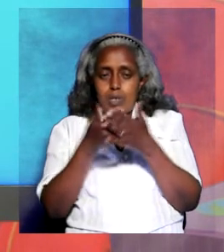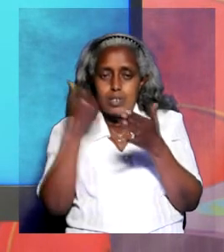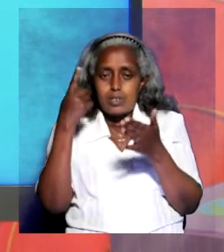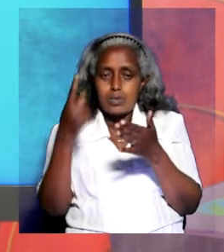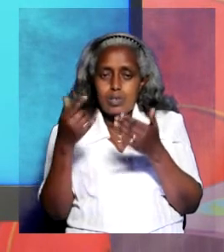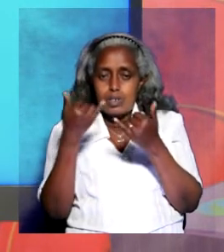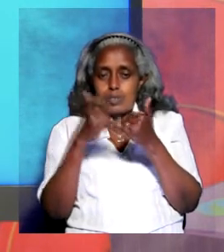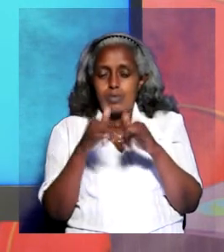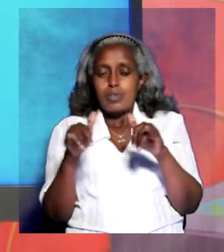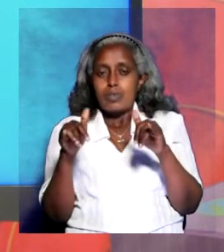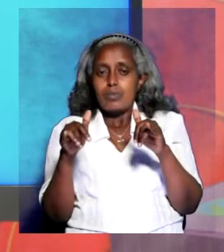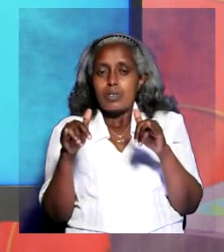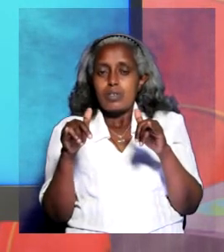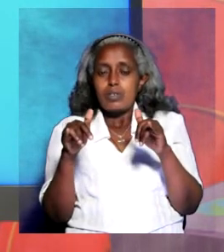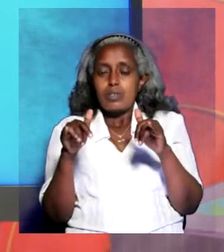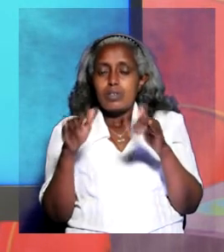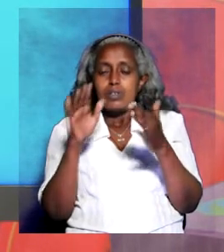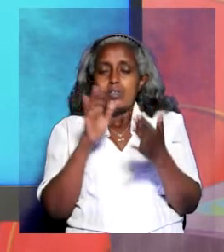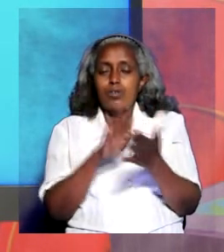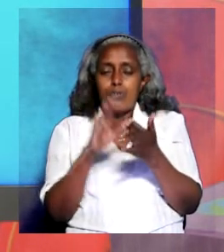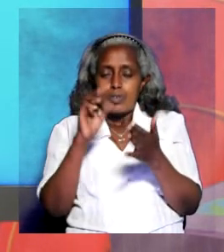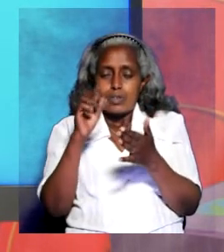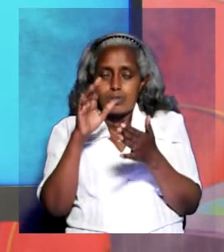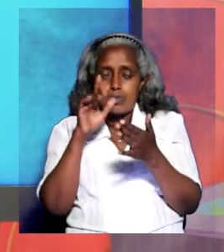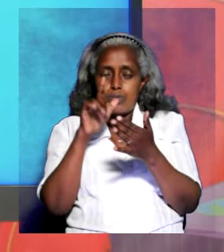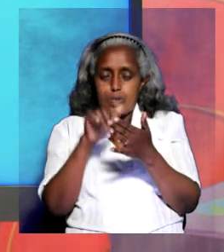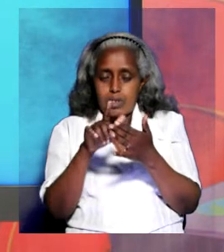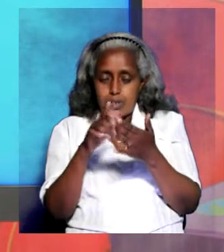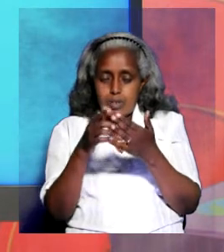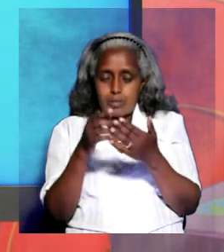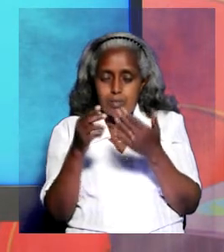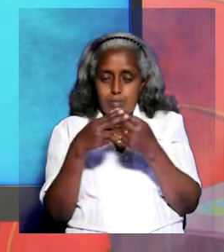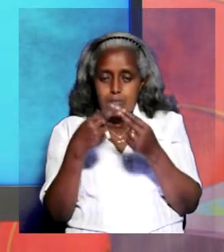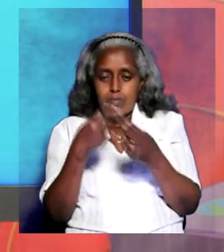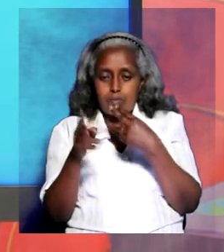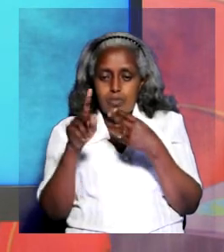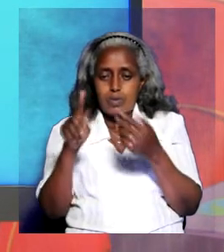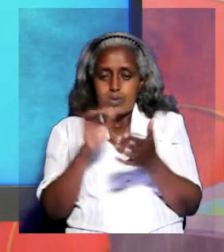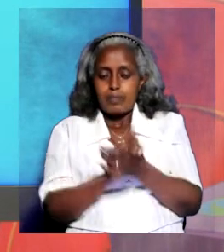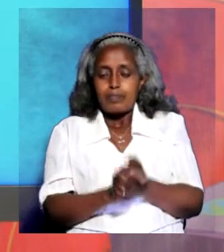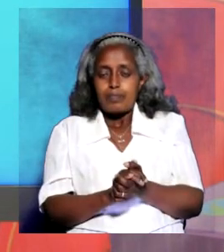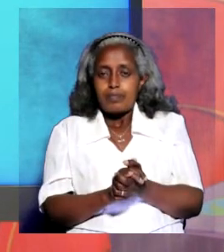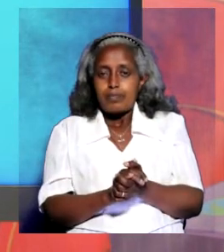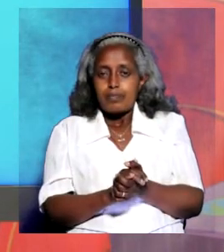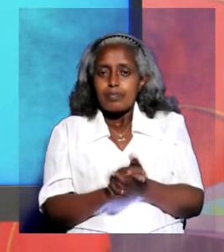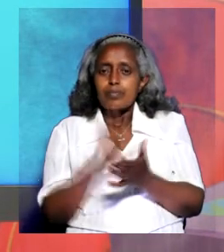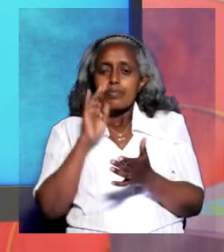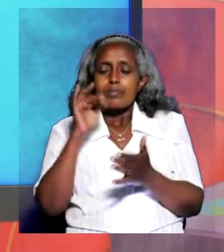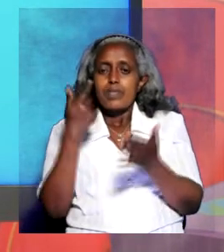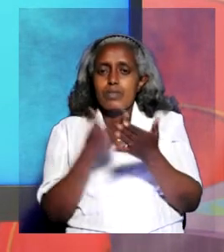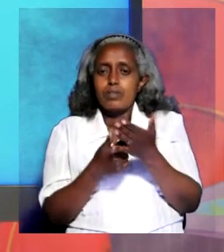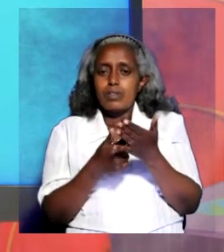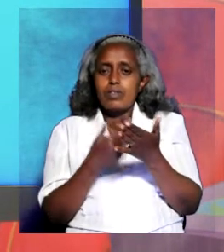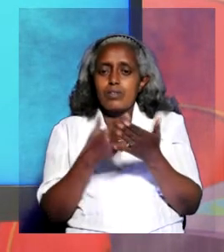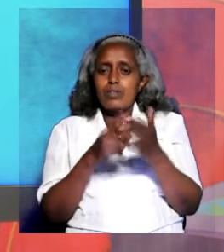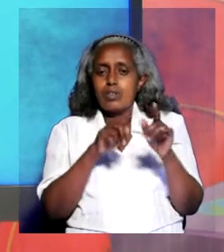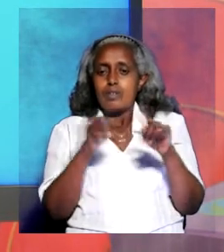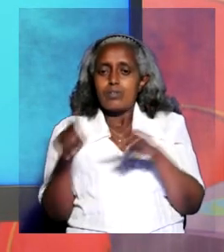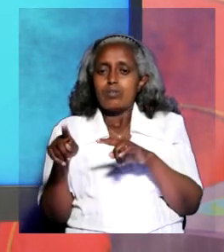y minus 1 divided by the coefficient of lambda is 1, this is it. By the way, you can